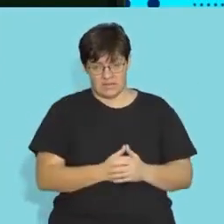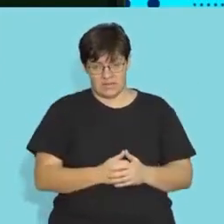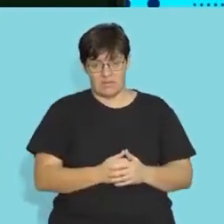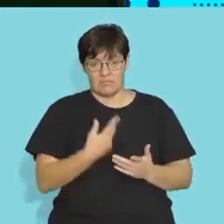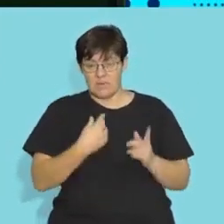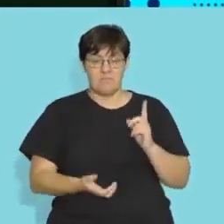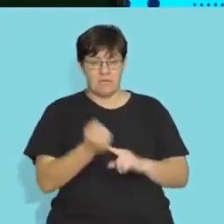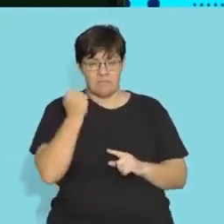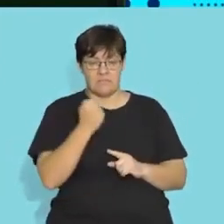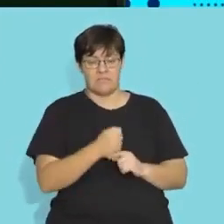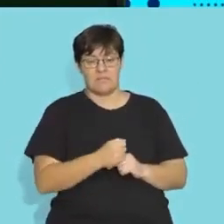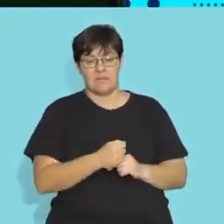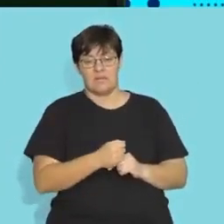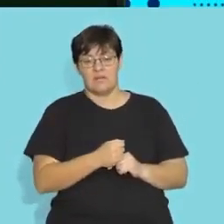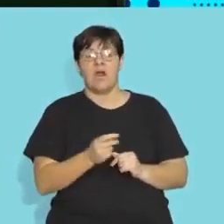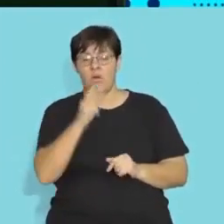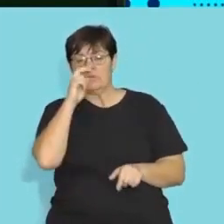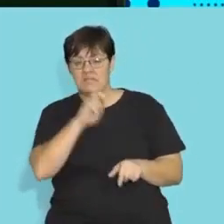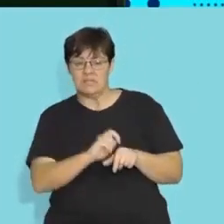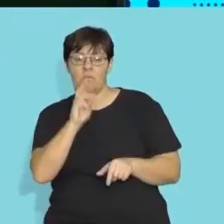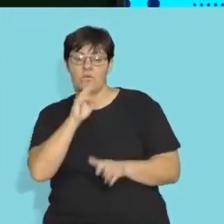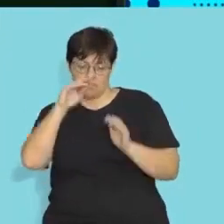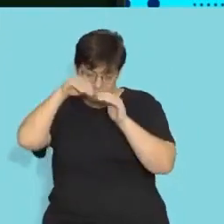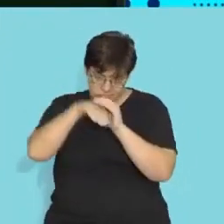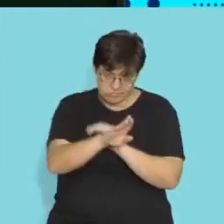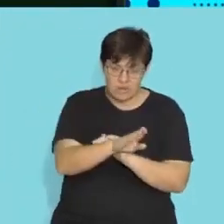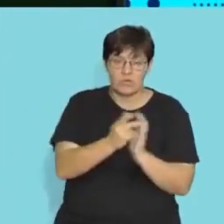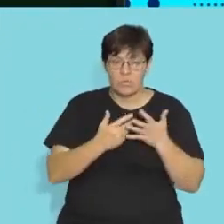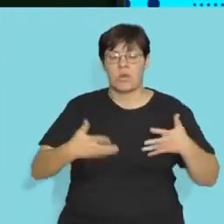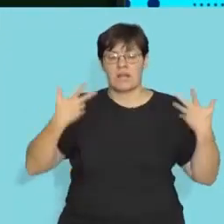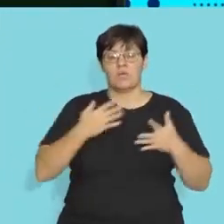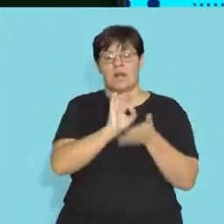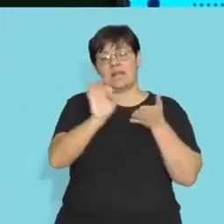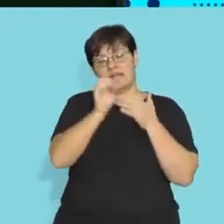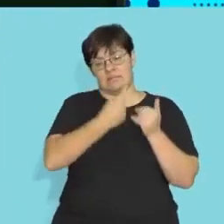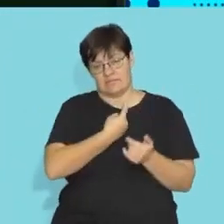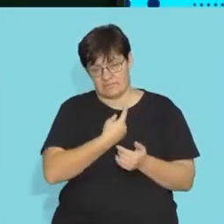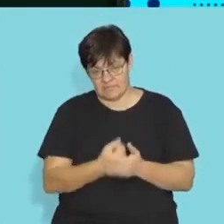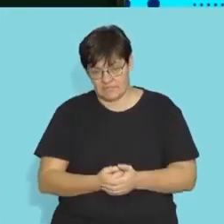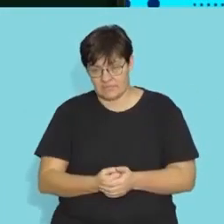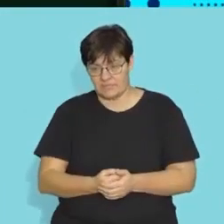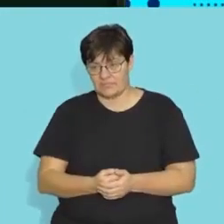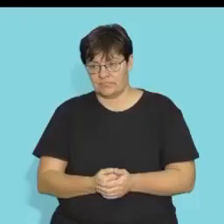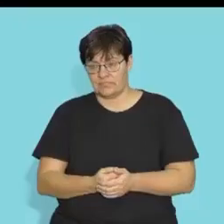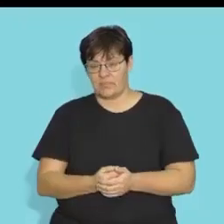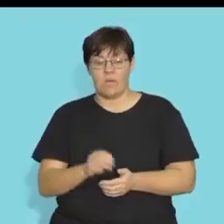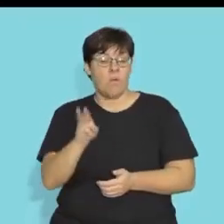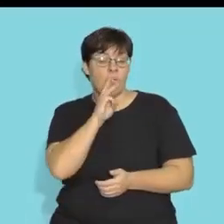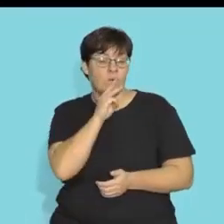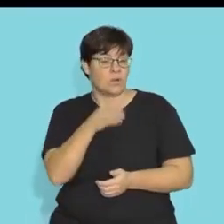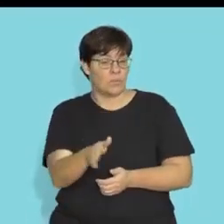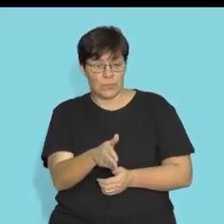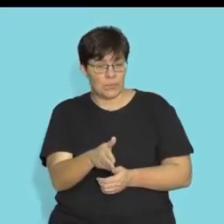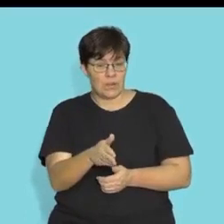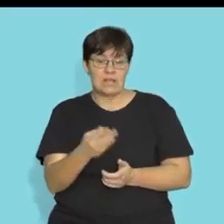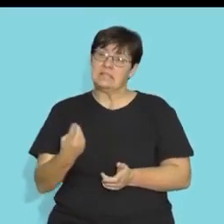body surfaces down. So you'll often find your terrestrial animals needing water to cool down and to cleanse themselves.